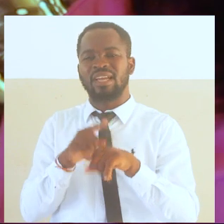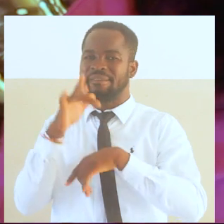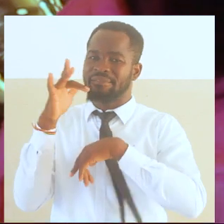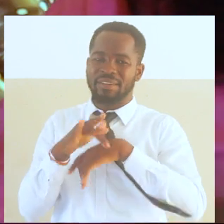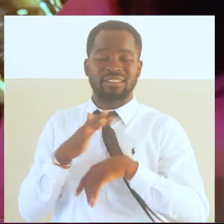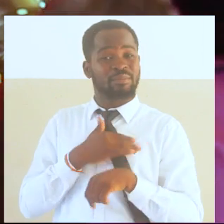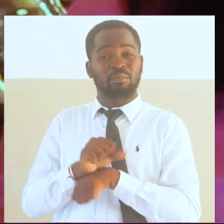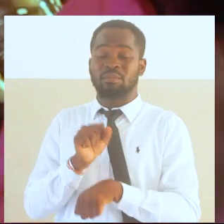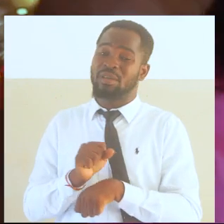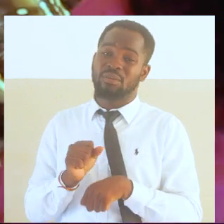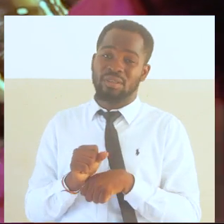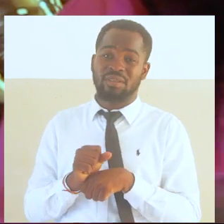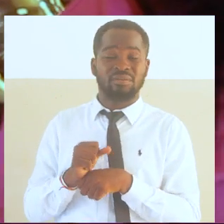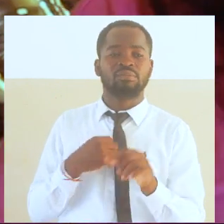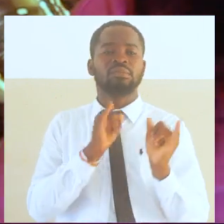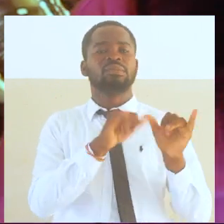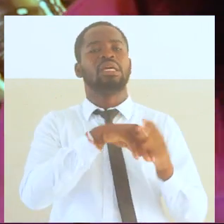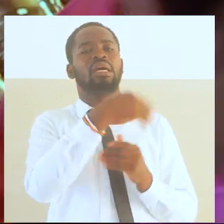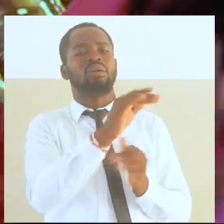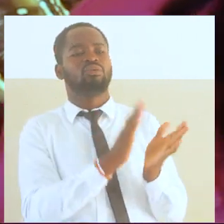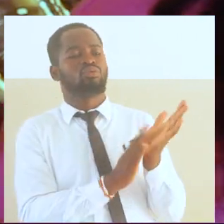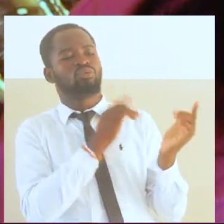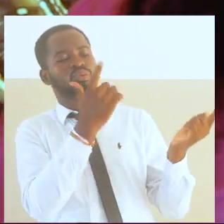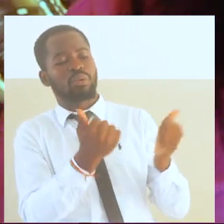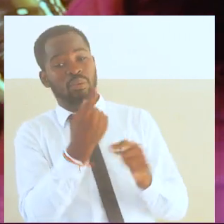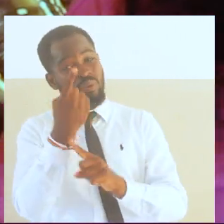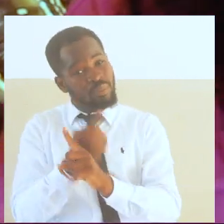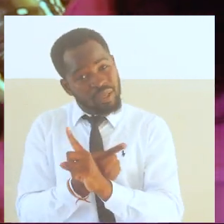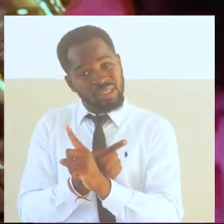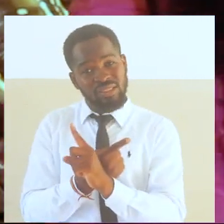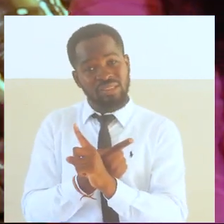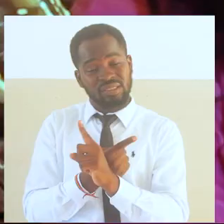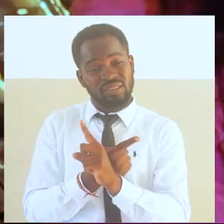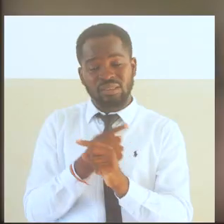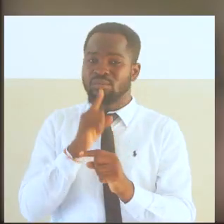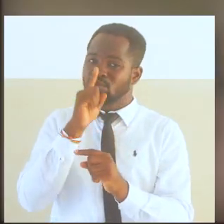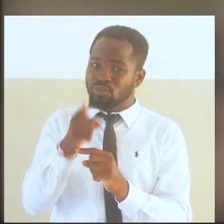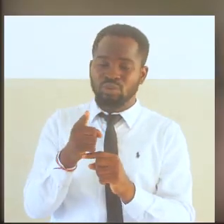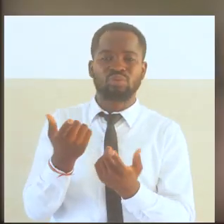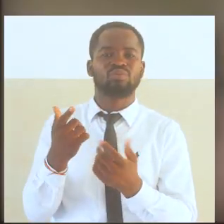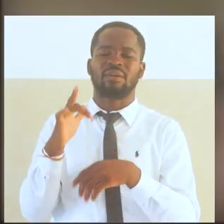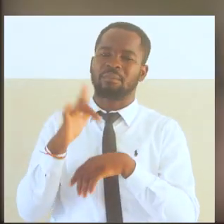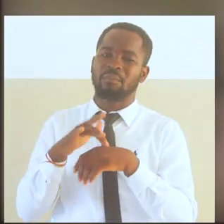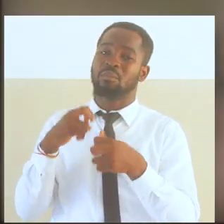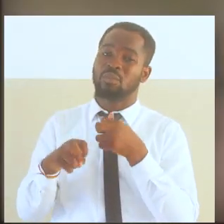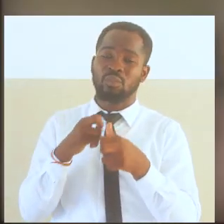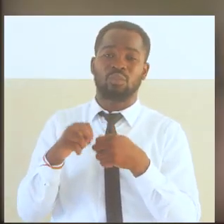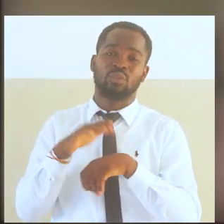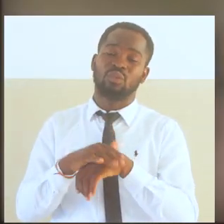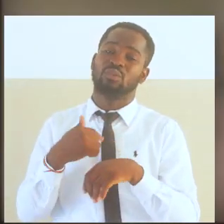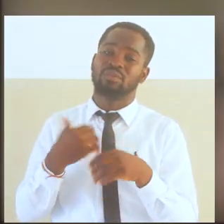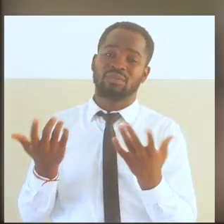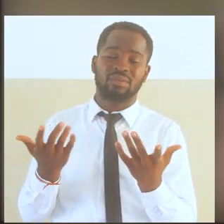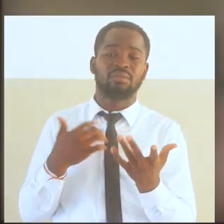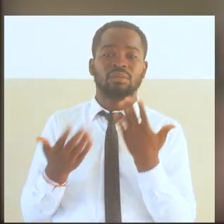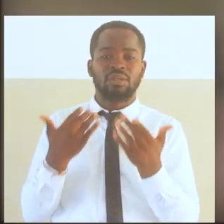was me, and I knew they knew it was me. I mean, the embarrassment with urine stool that has been consistent and